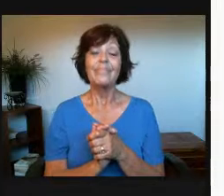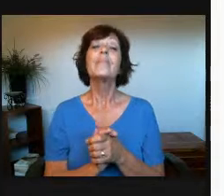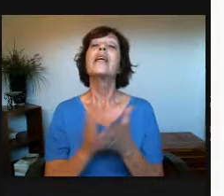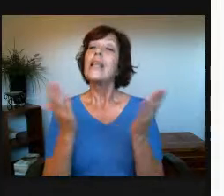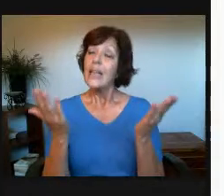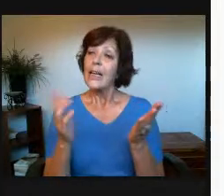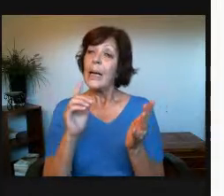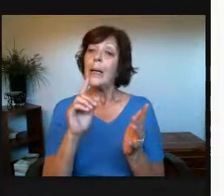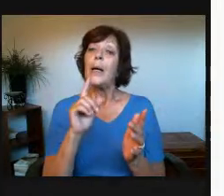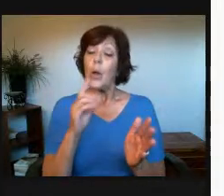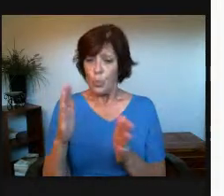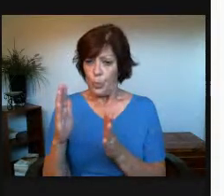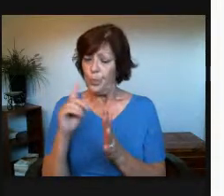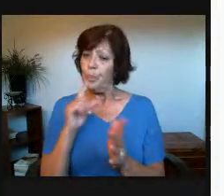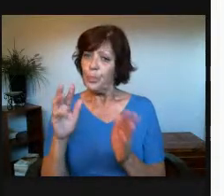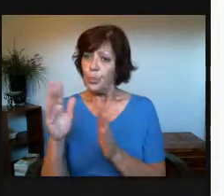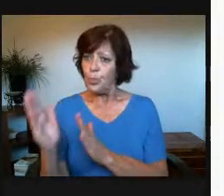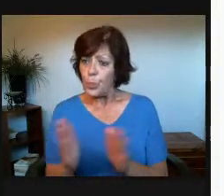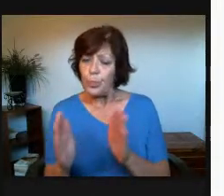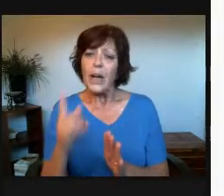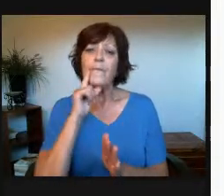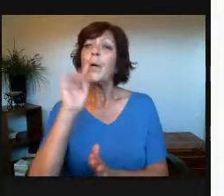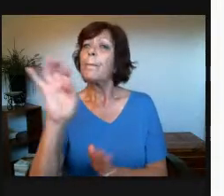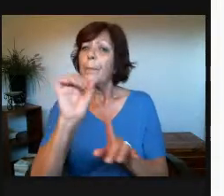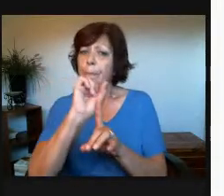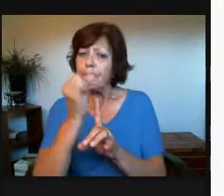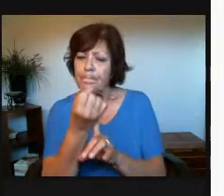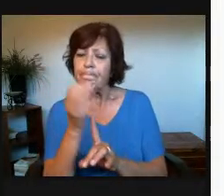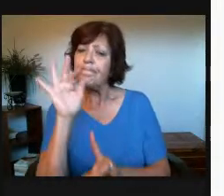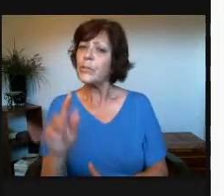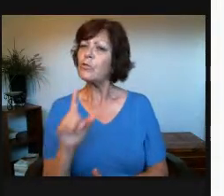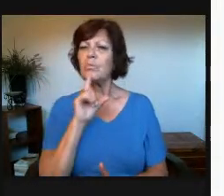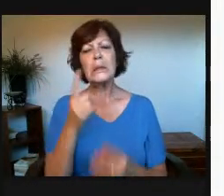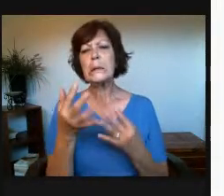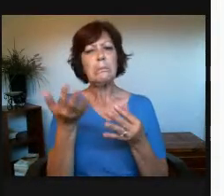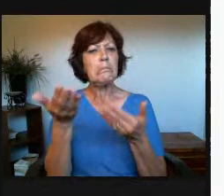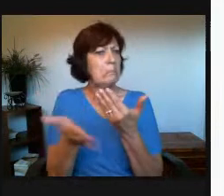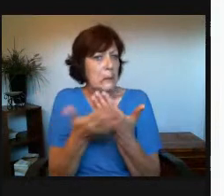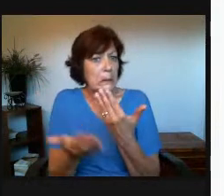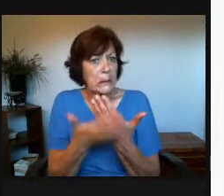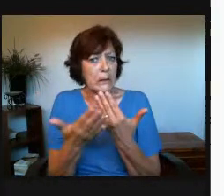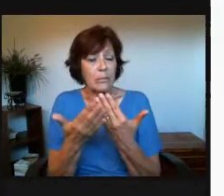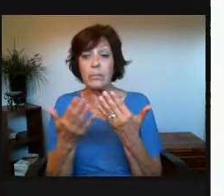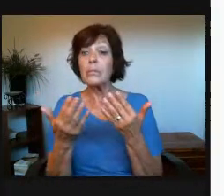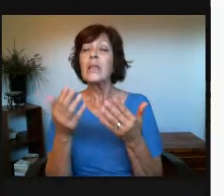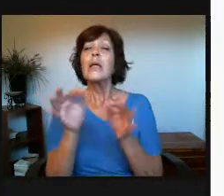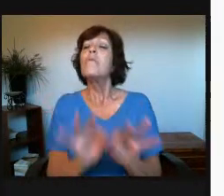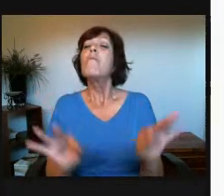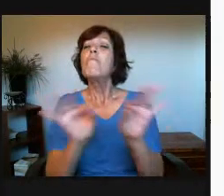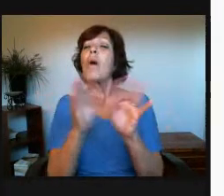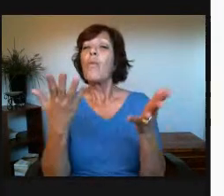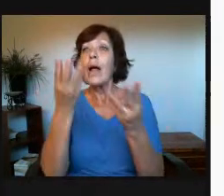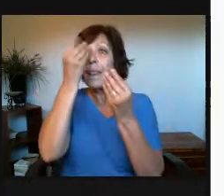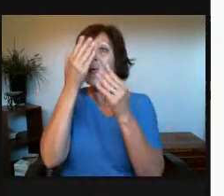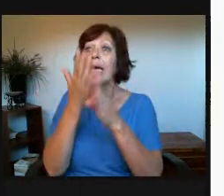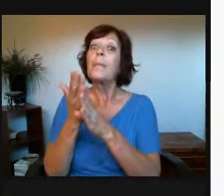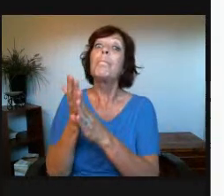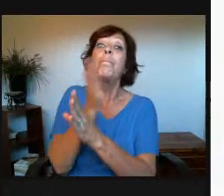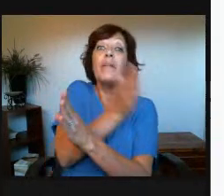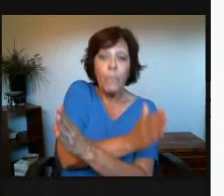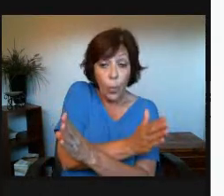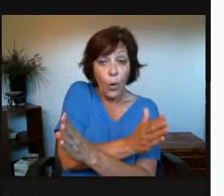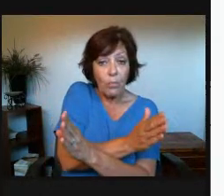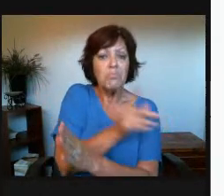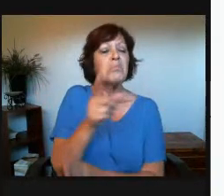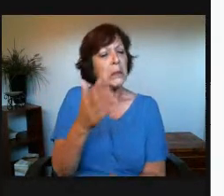So preparing for emergency situations is actually fairly simple. The key is to think about it ahead of time. So there are